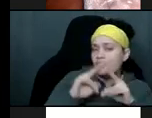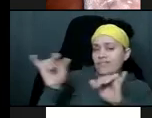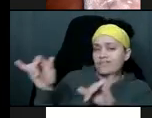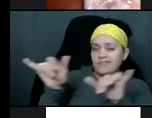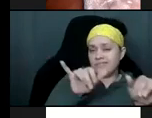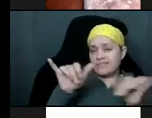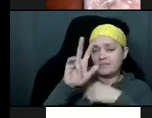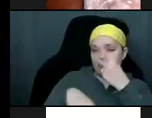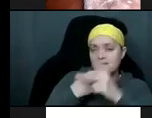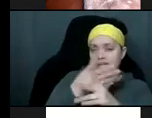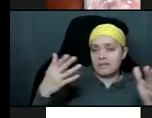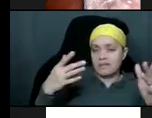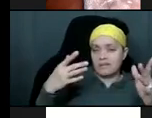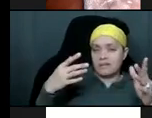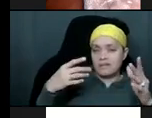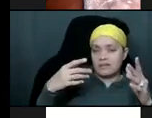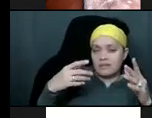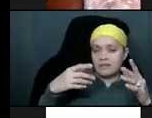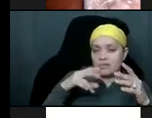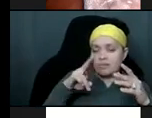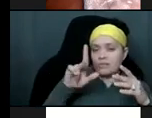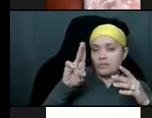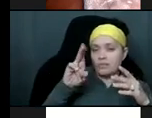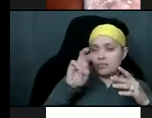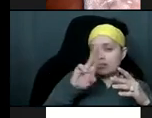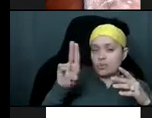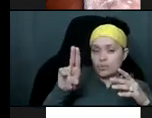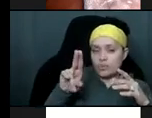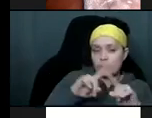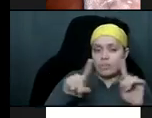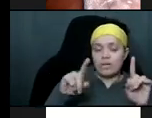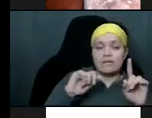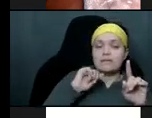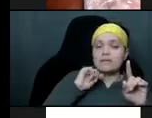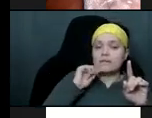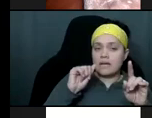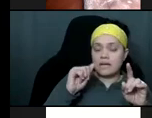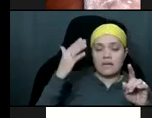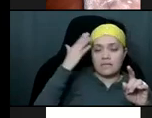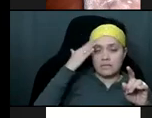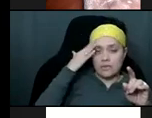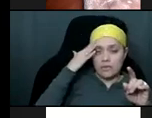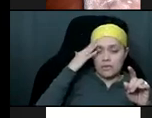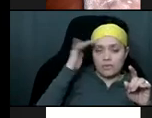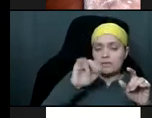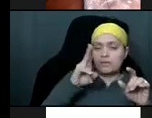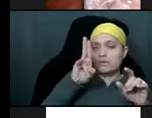of thing to Uluru, but not as well known as